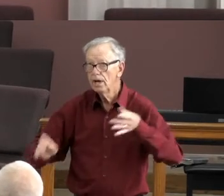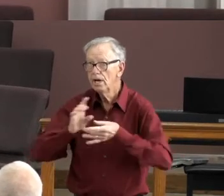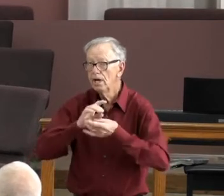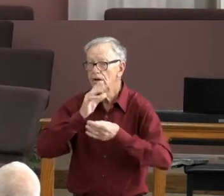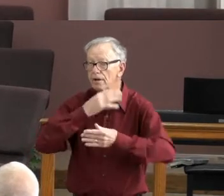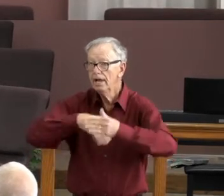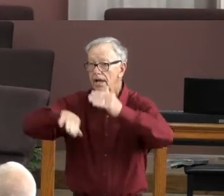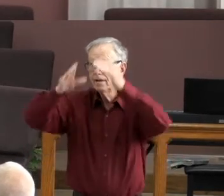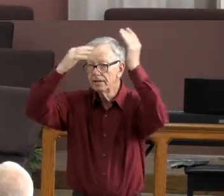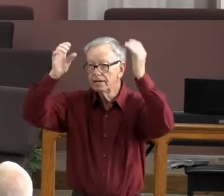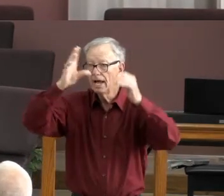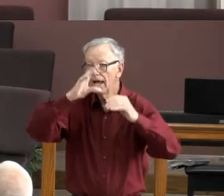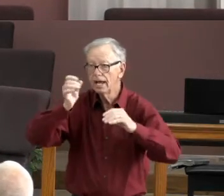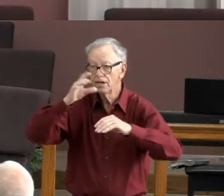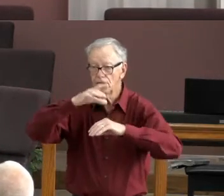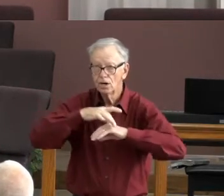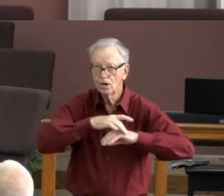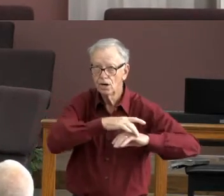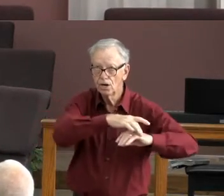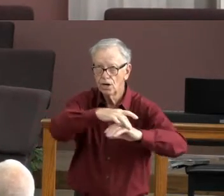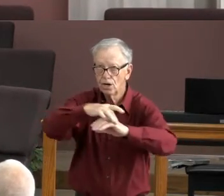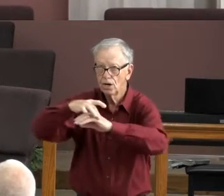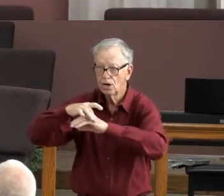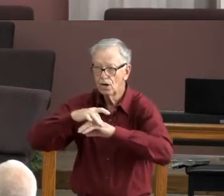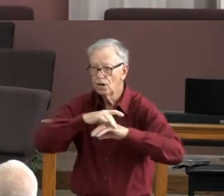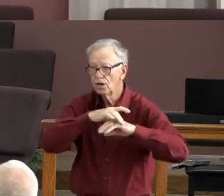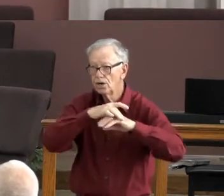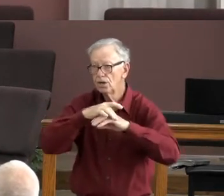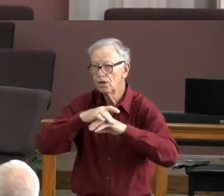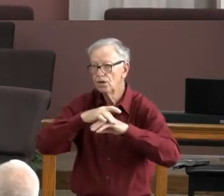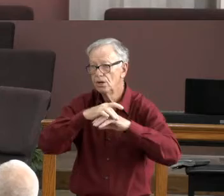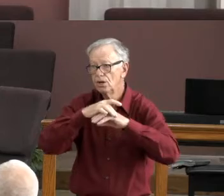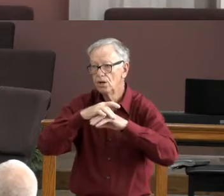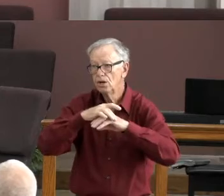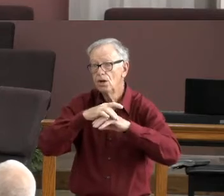Lord of heaven and